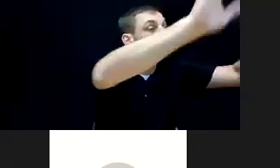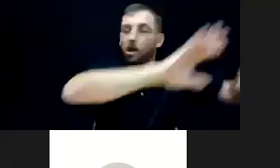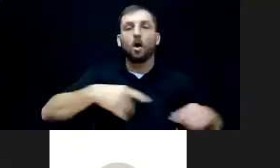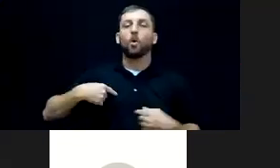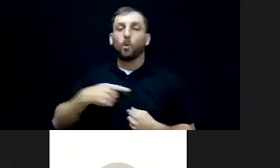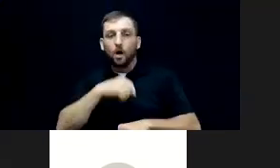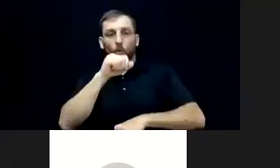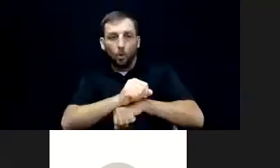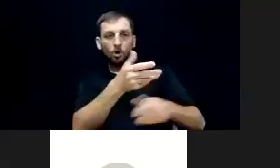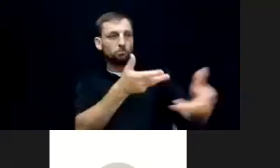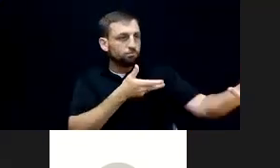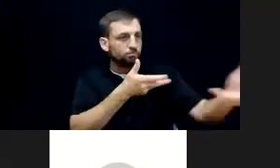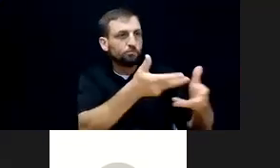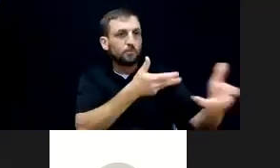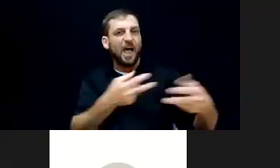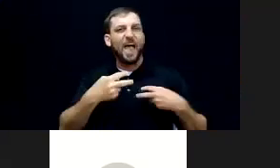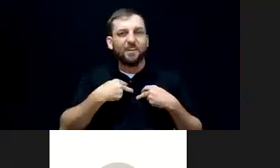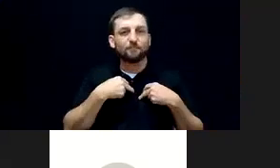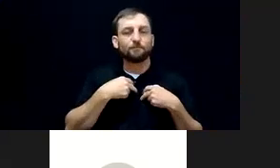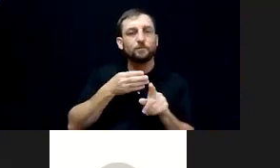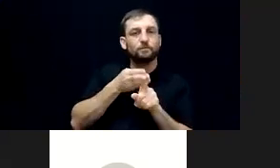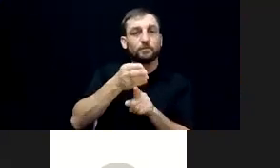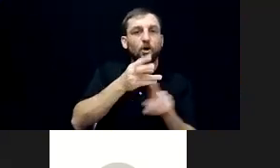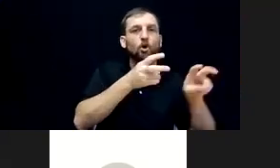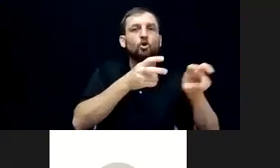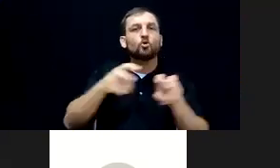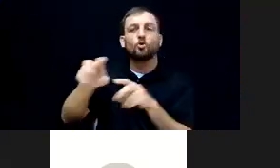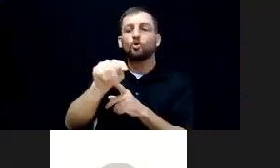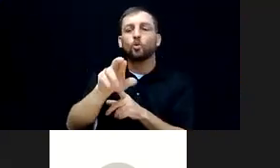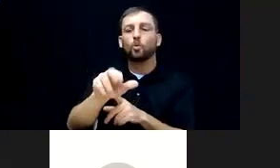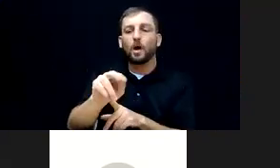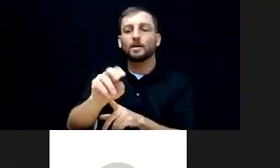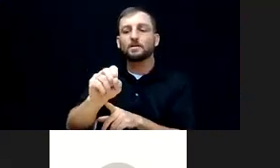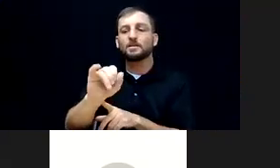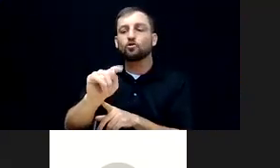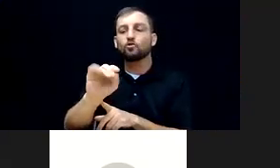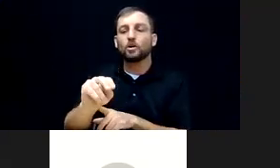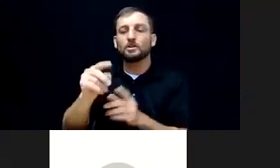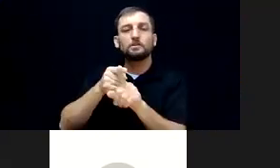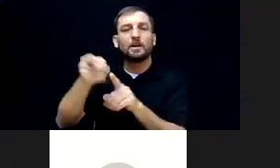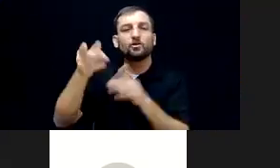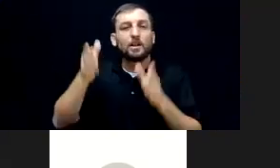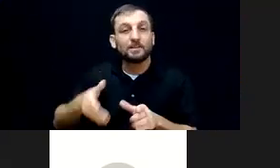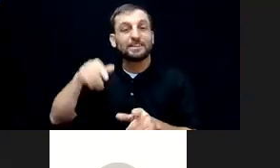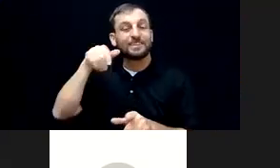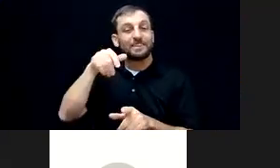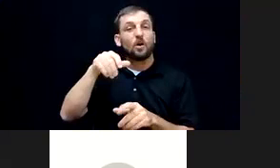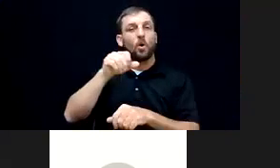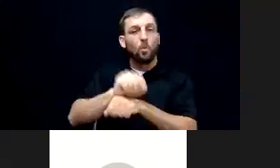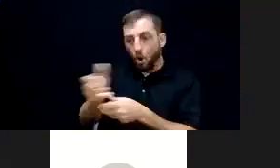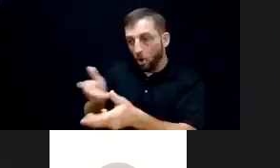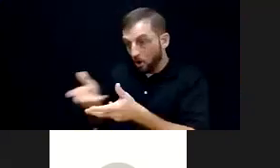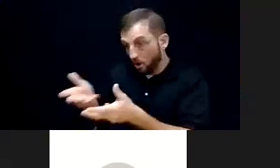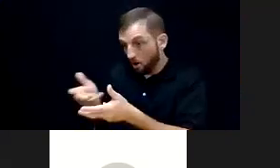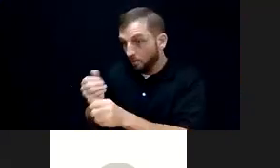actually two, that will work with the students, make sure that they understand what the responsibilities are of that position. And then we coach them and